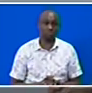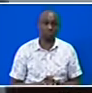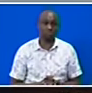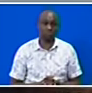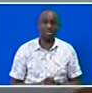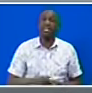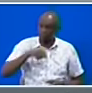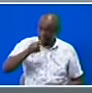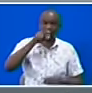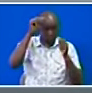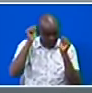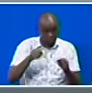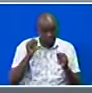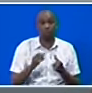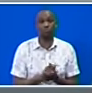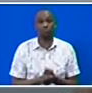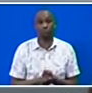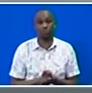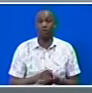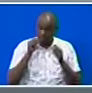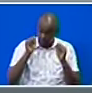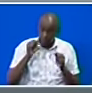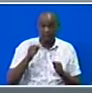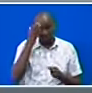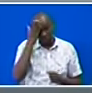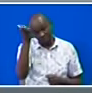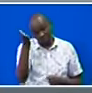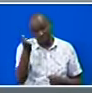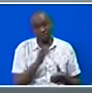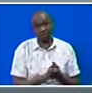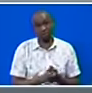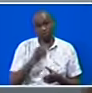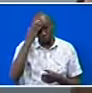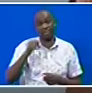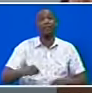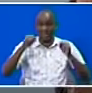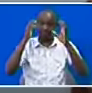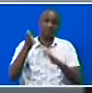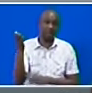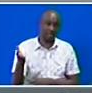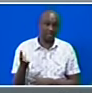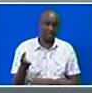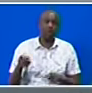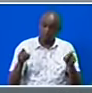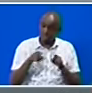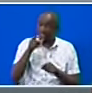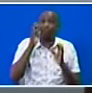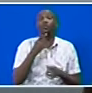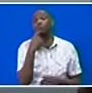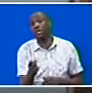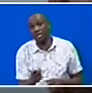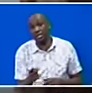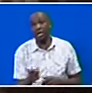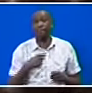Yeye anaweza kuwa hapa Kakamega na tunazika mtu hapa namna hivi, mtu mkubwa. Hata yeye asije tu kusema